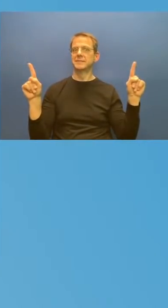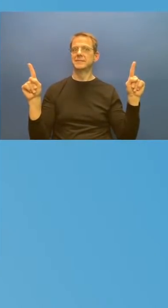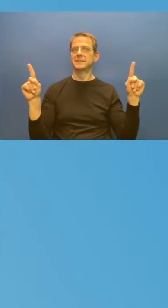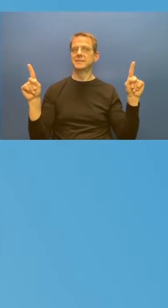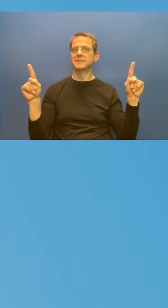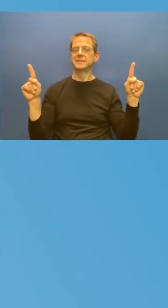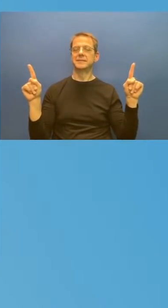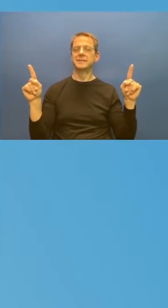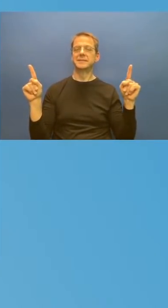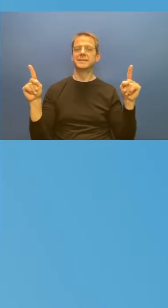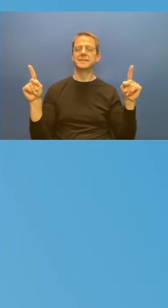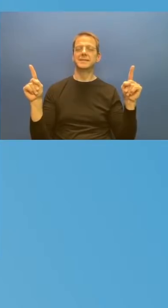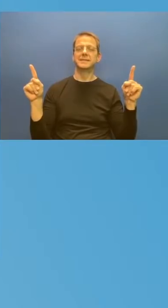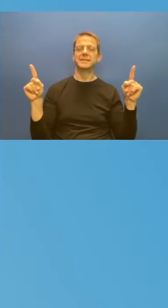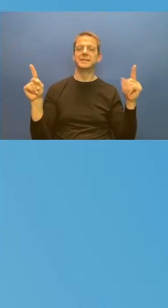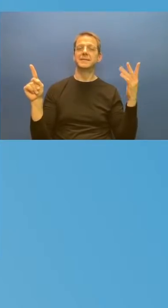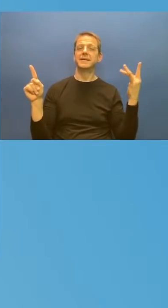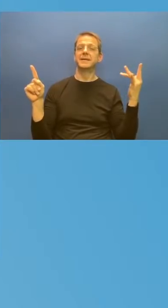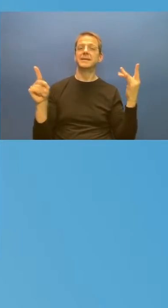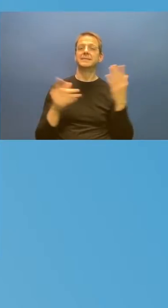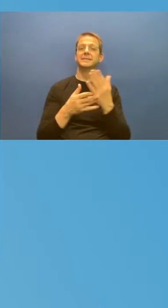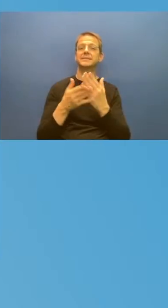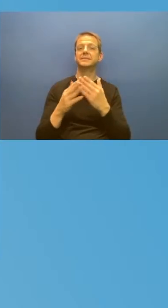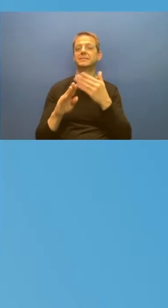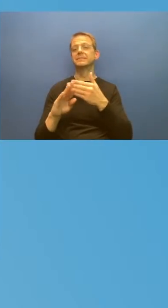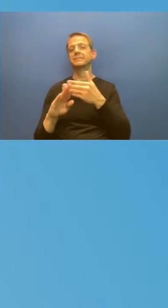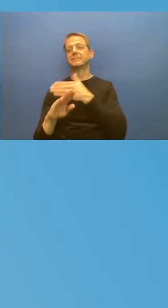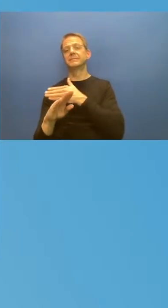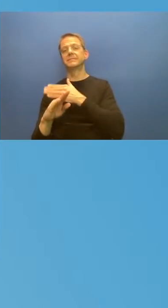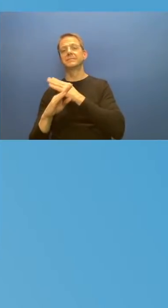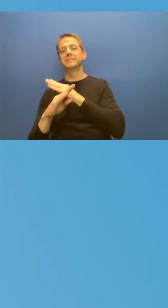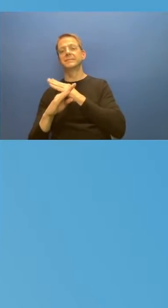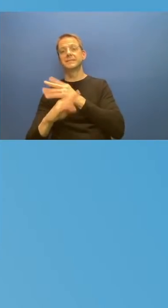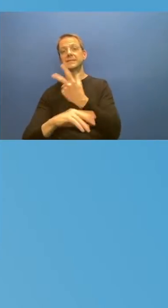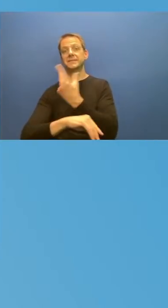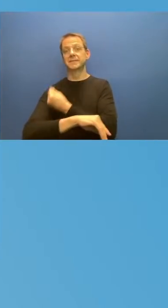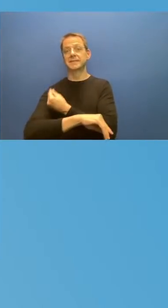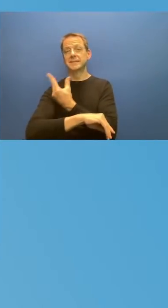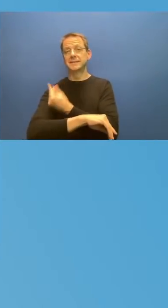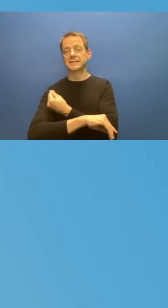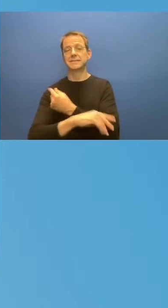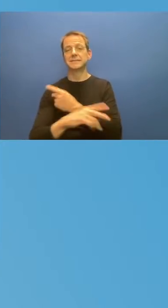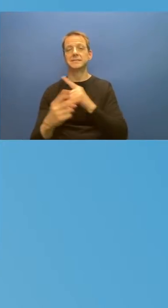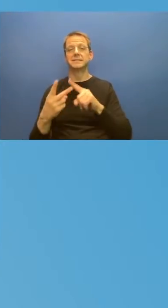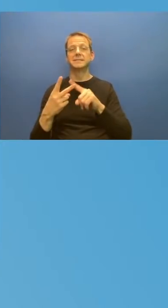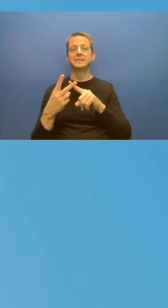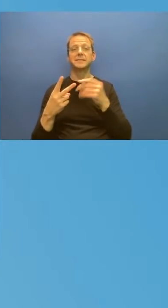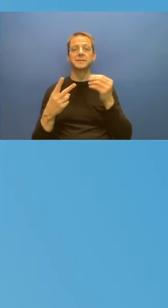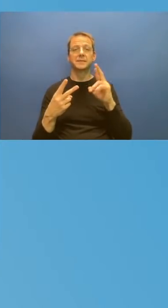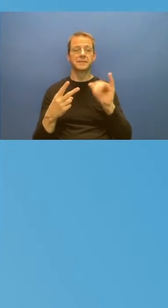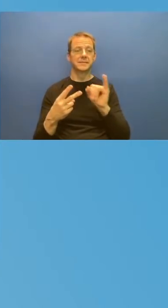have been infected already. What I'm looking for right now is a number one